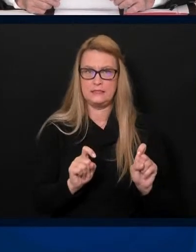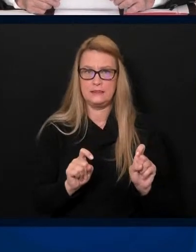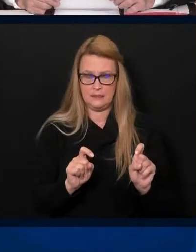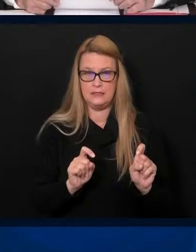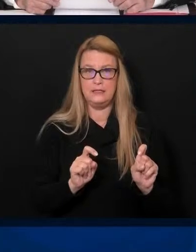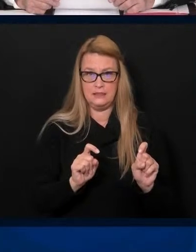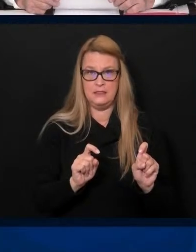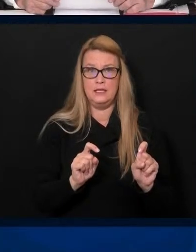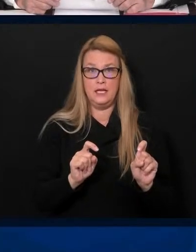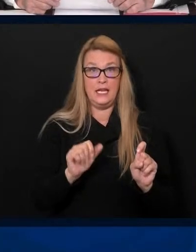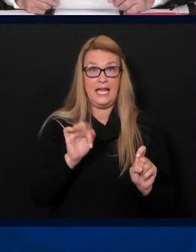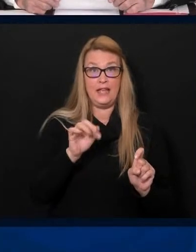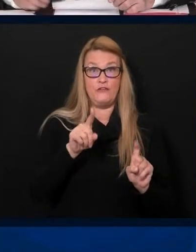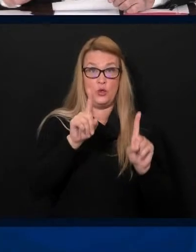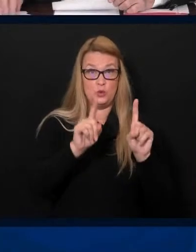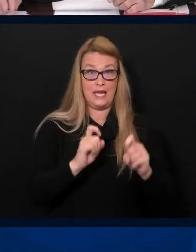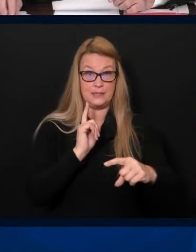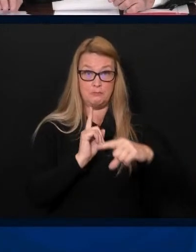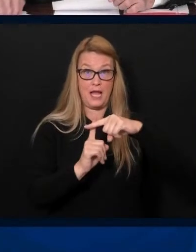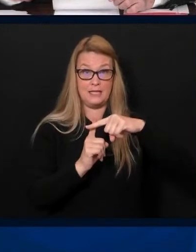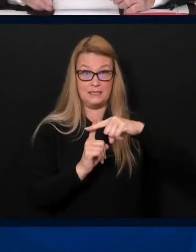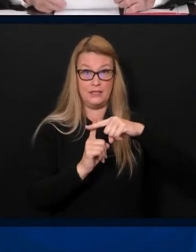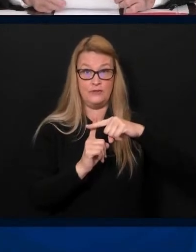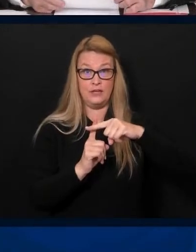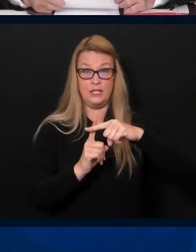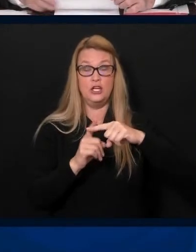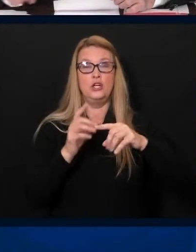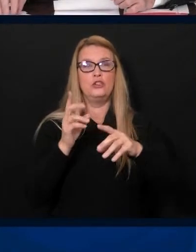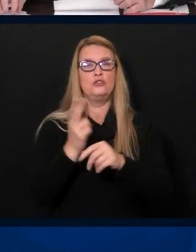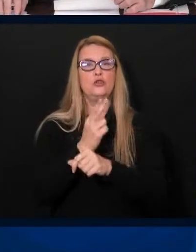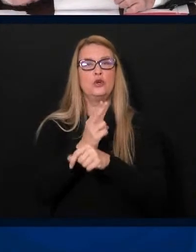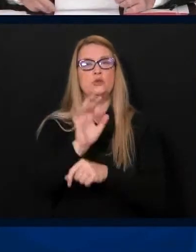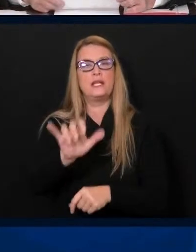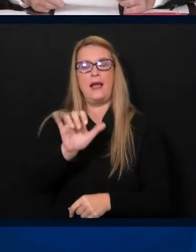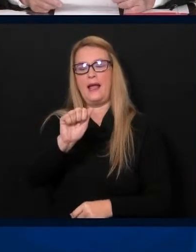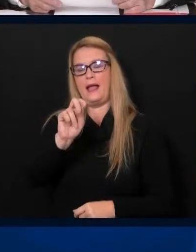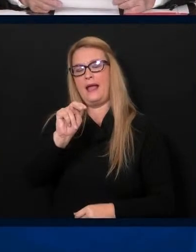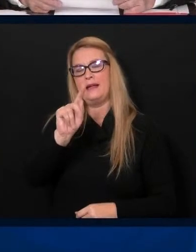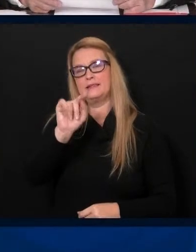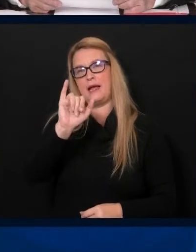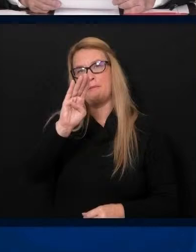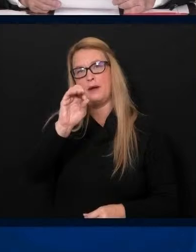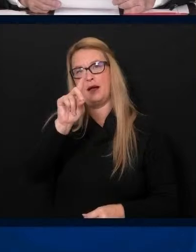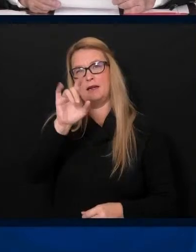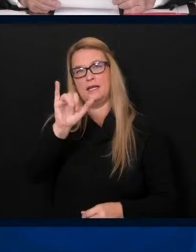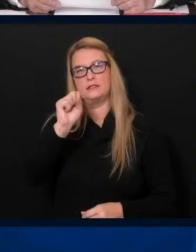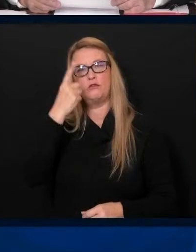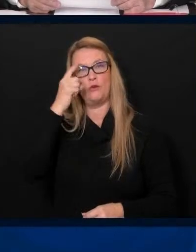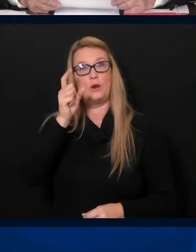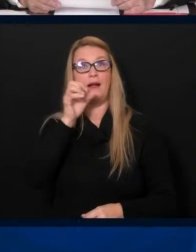and everything that if you do test positive, that you get these antibodies, especially if you're 65 and older.